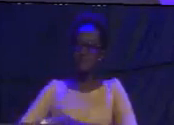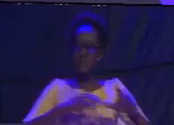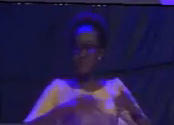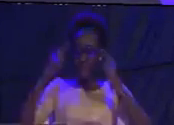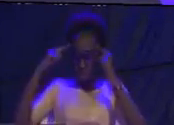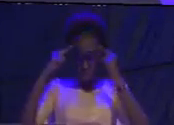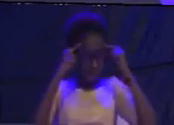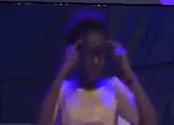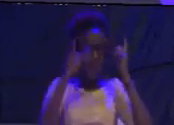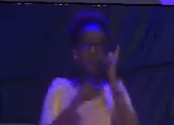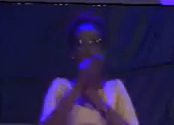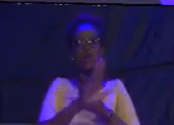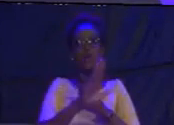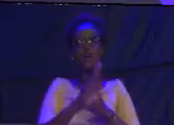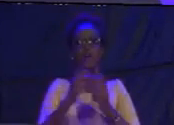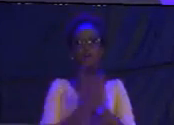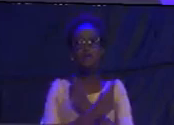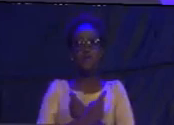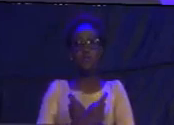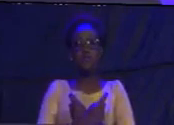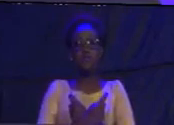The oppression and the pressure will go away.